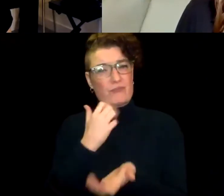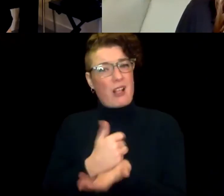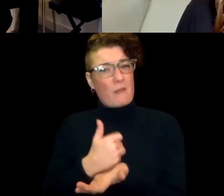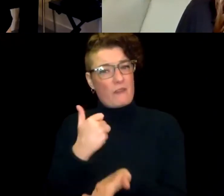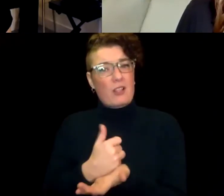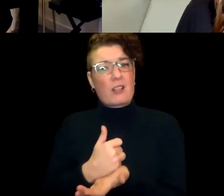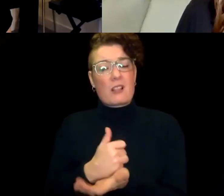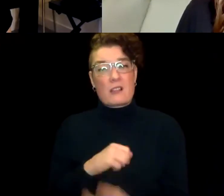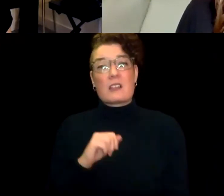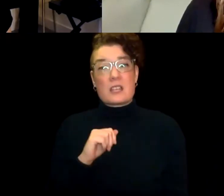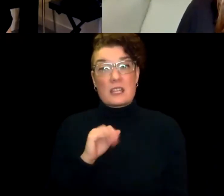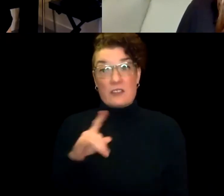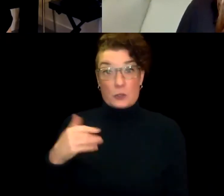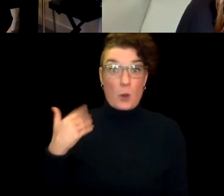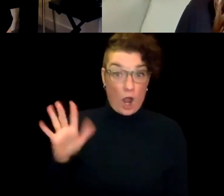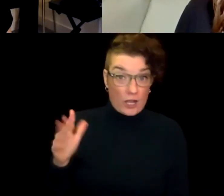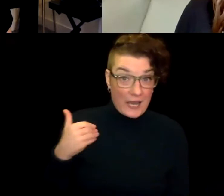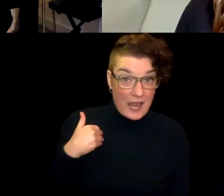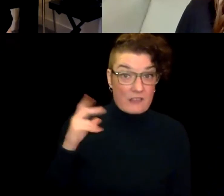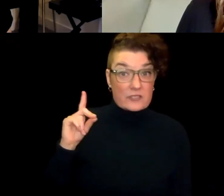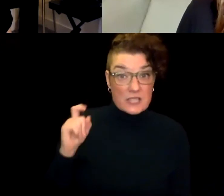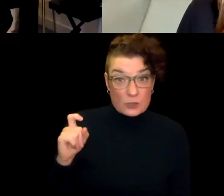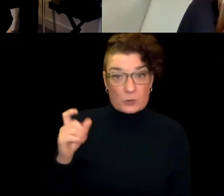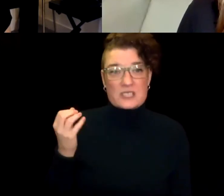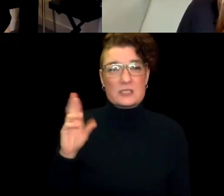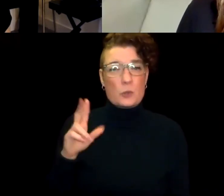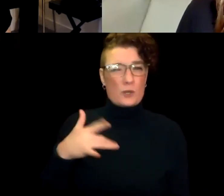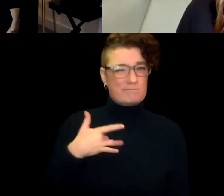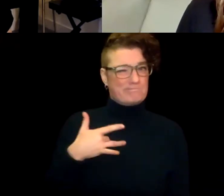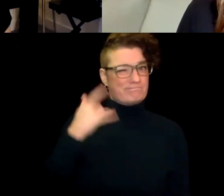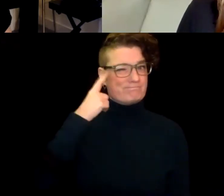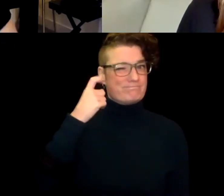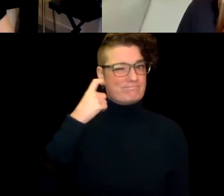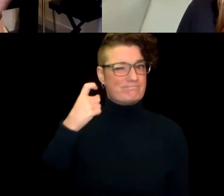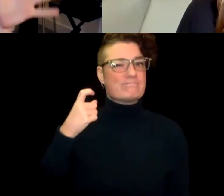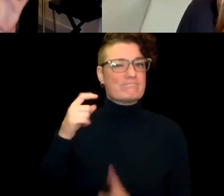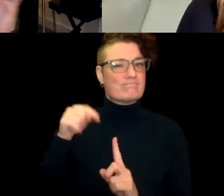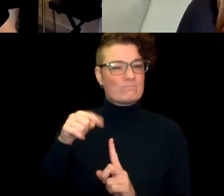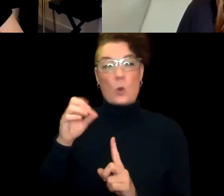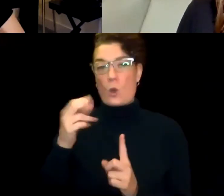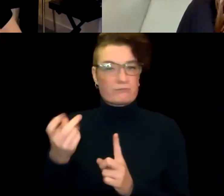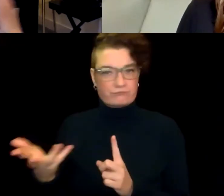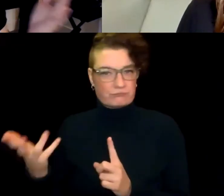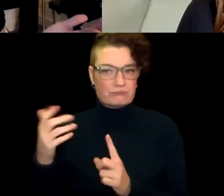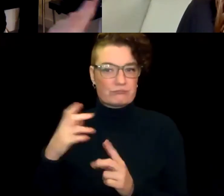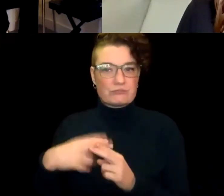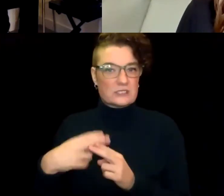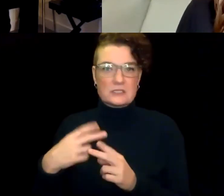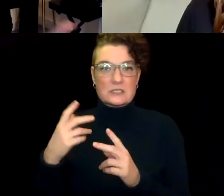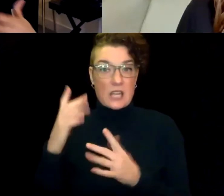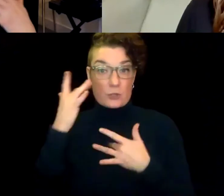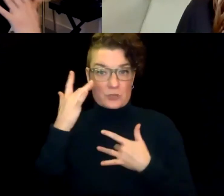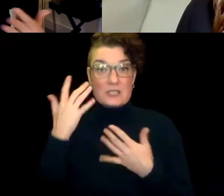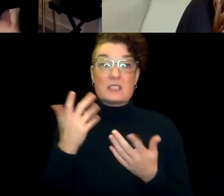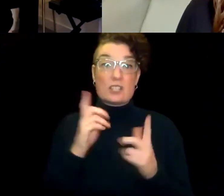you have a diagnosis or you provisionally suspect a diagnosis or many diagnoses, like talk to patients with that